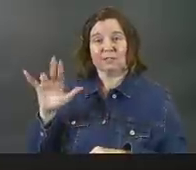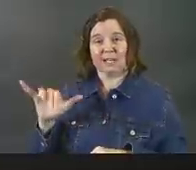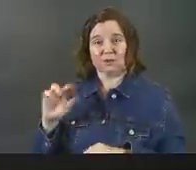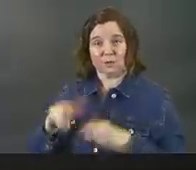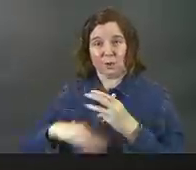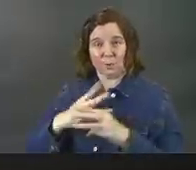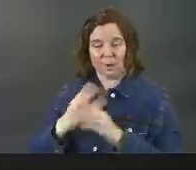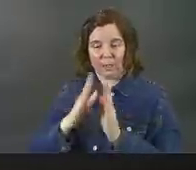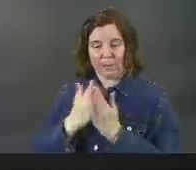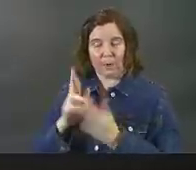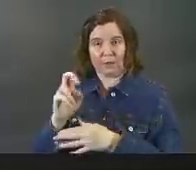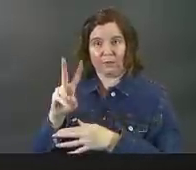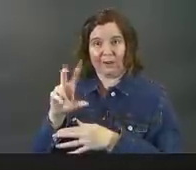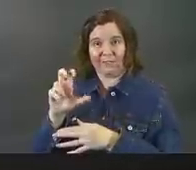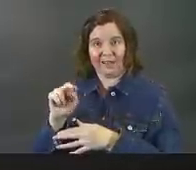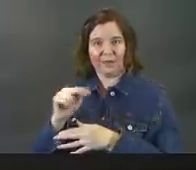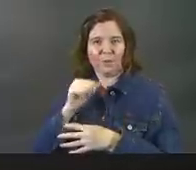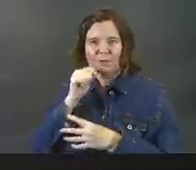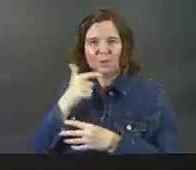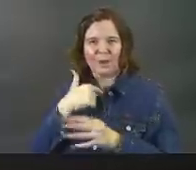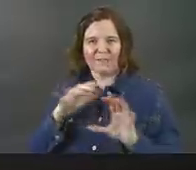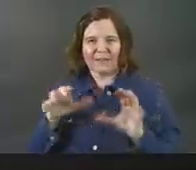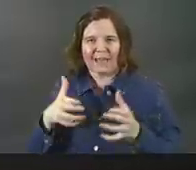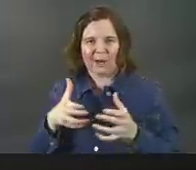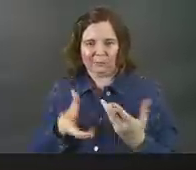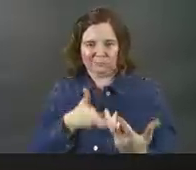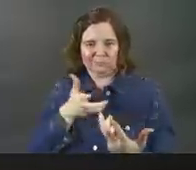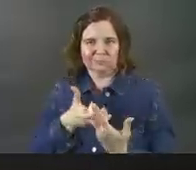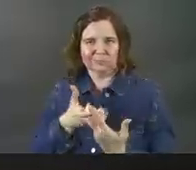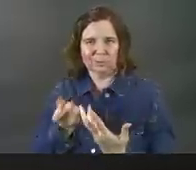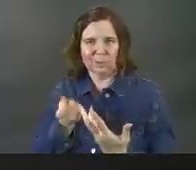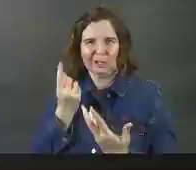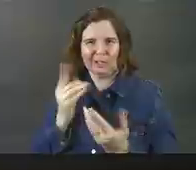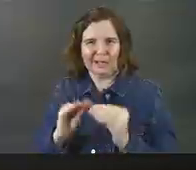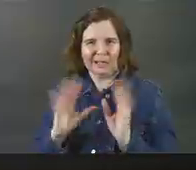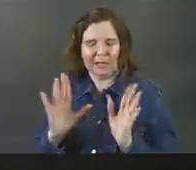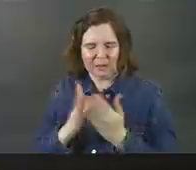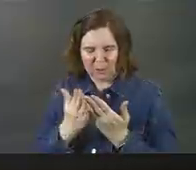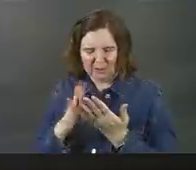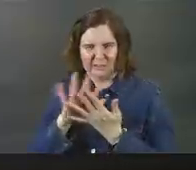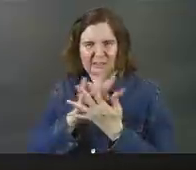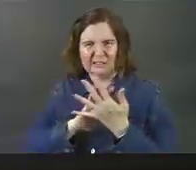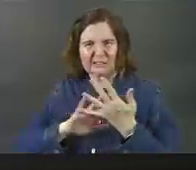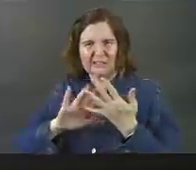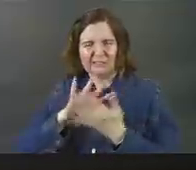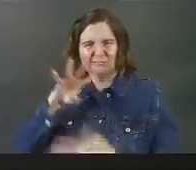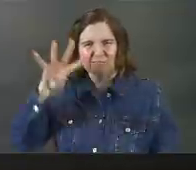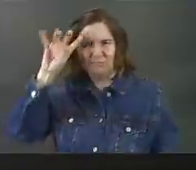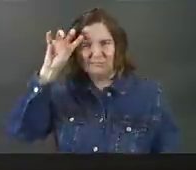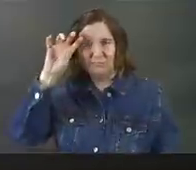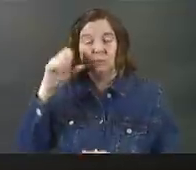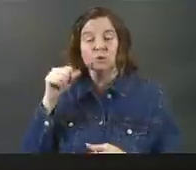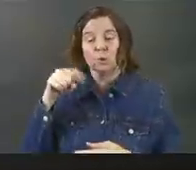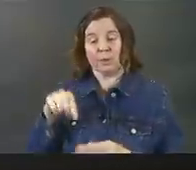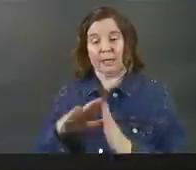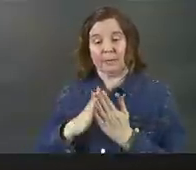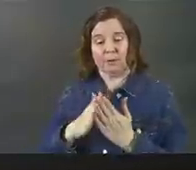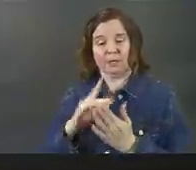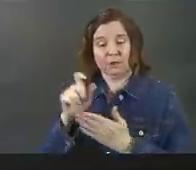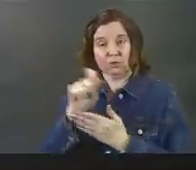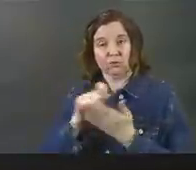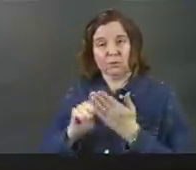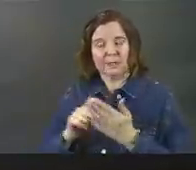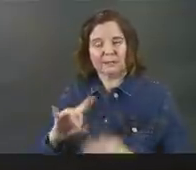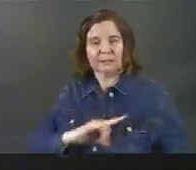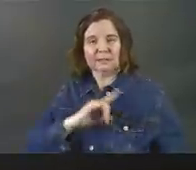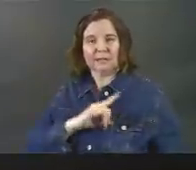book of Revelation, we do not have a category to understand that book in and of itself. So this book is written